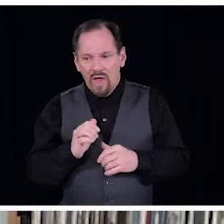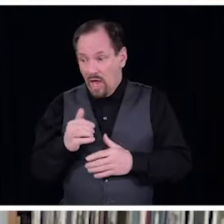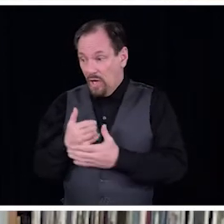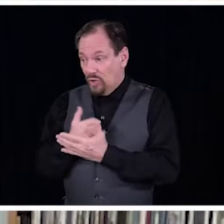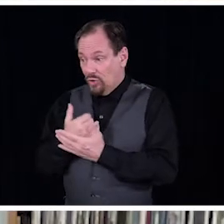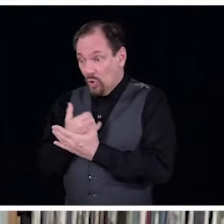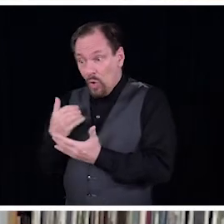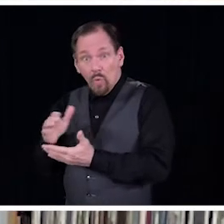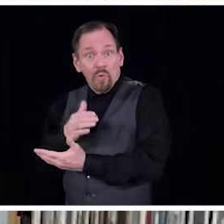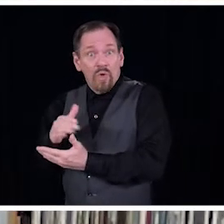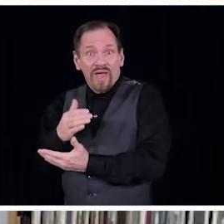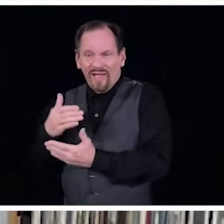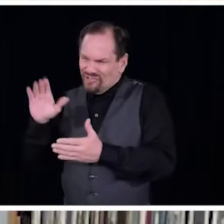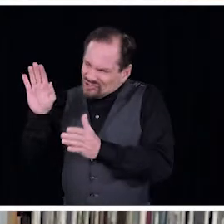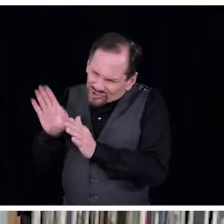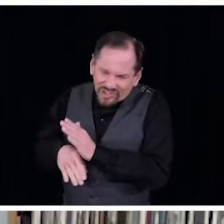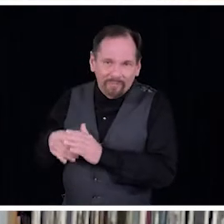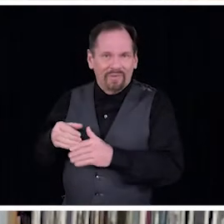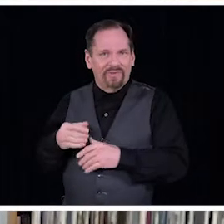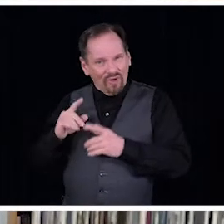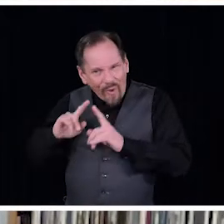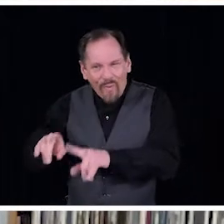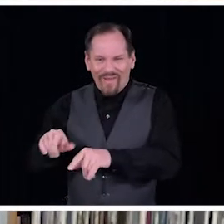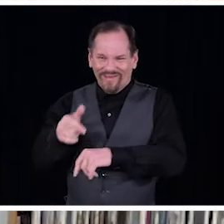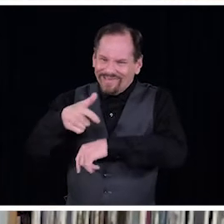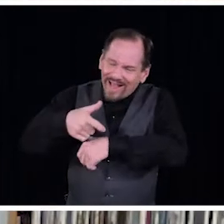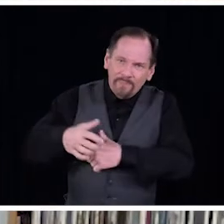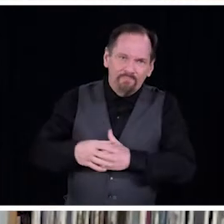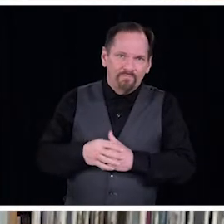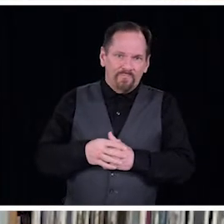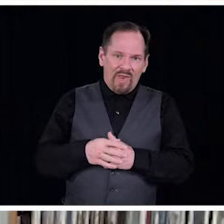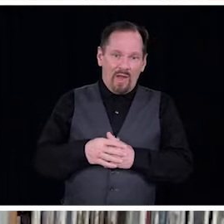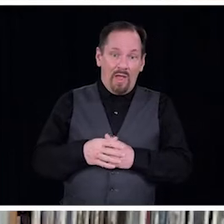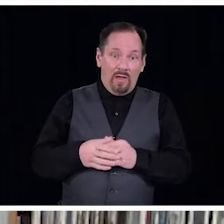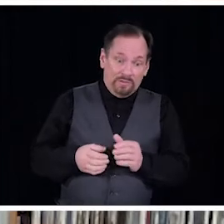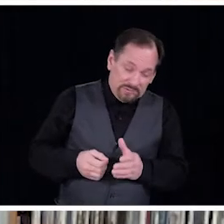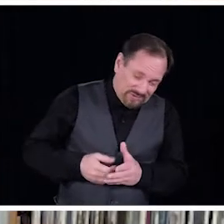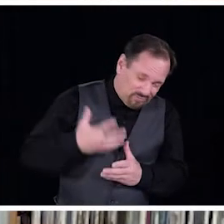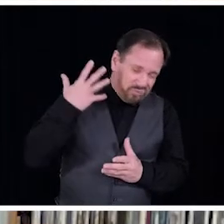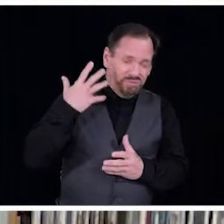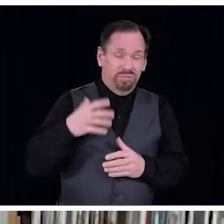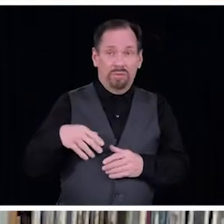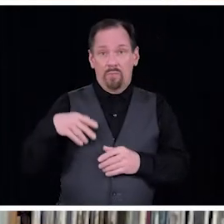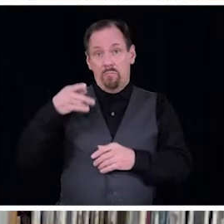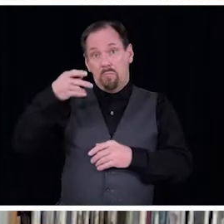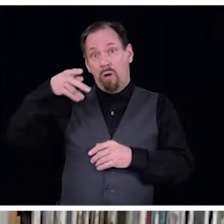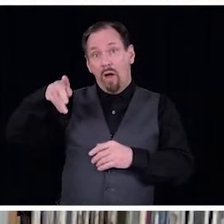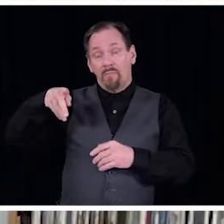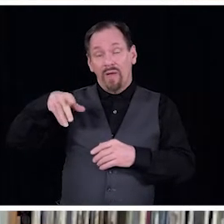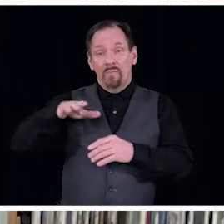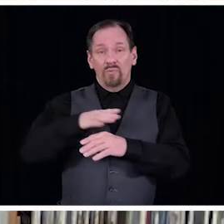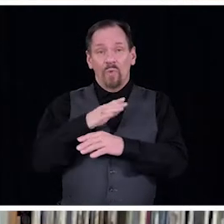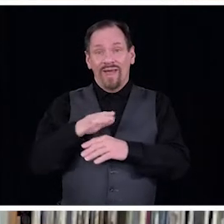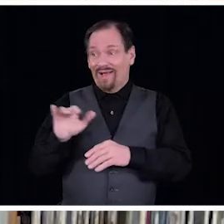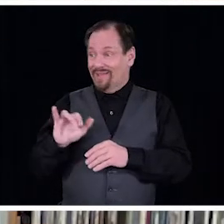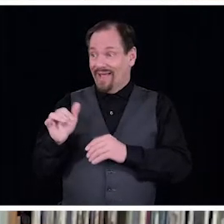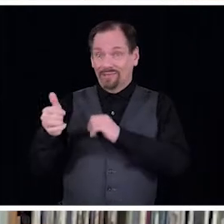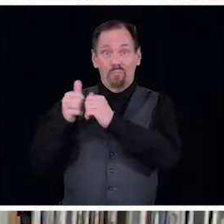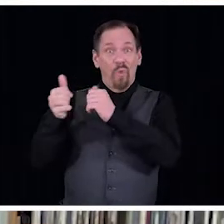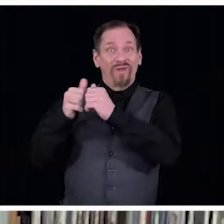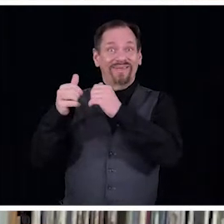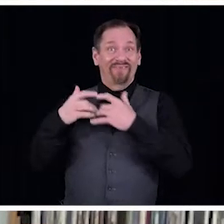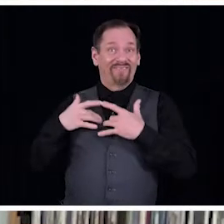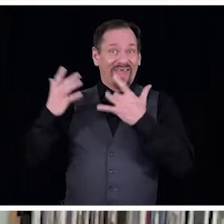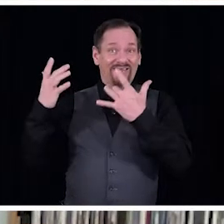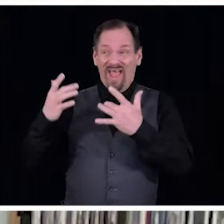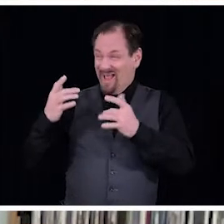the cheapest tickets in town. Meanwhile, the highest price tickets for big league pop music and sports events run into the hundreds,